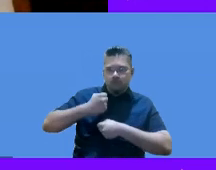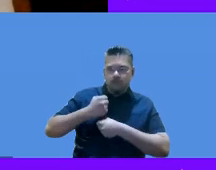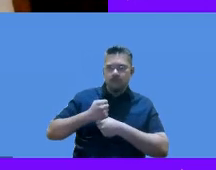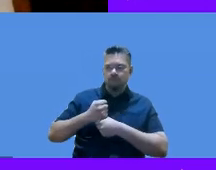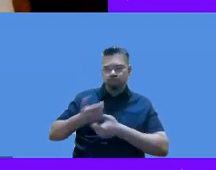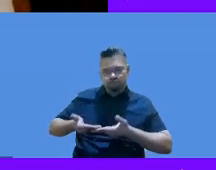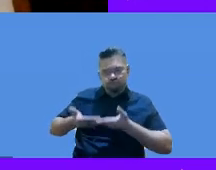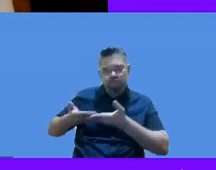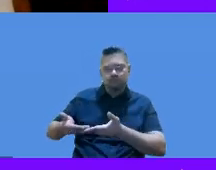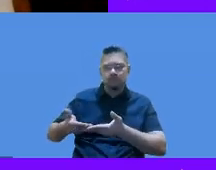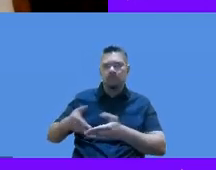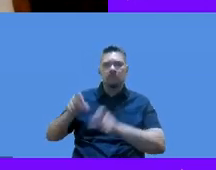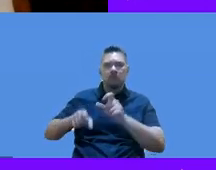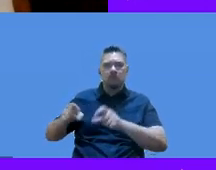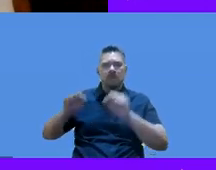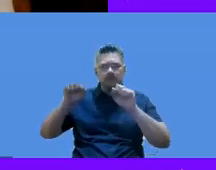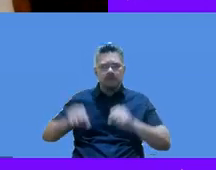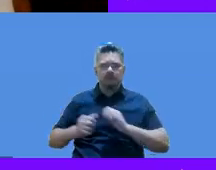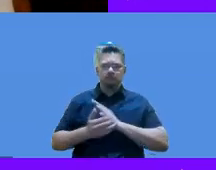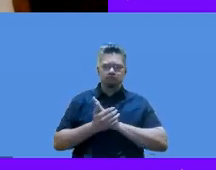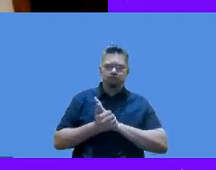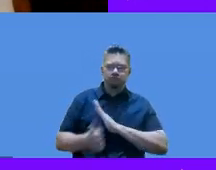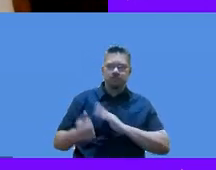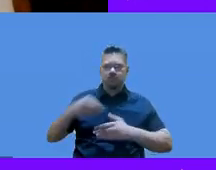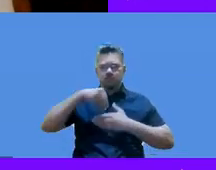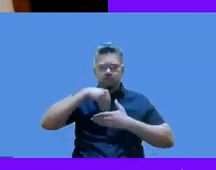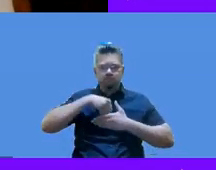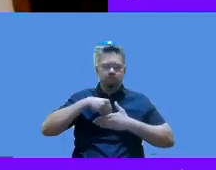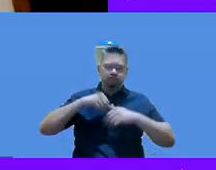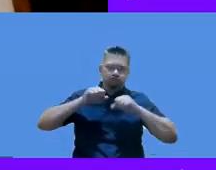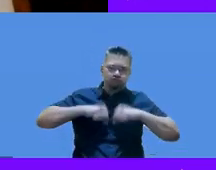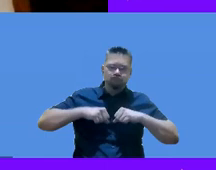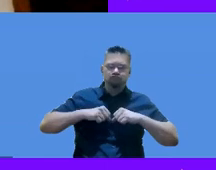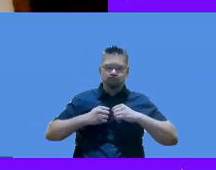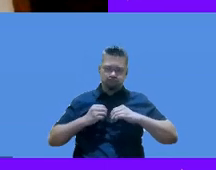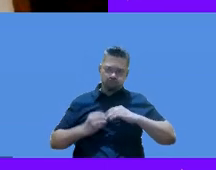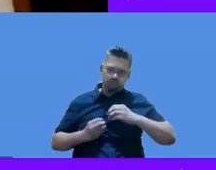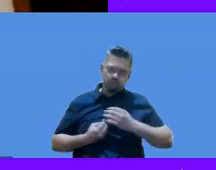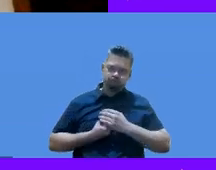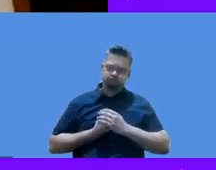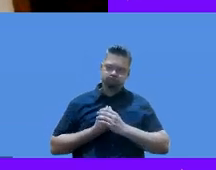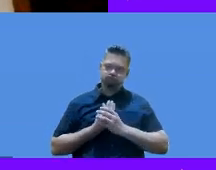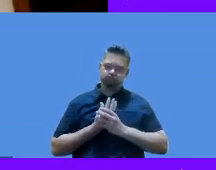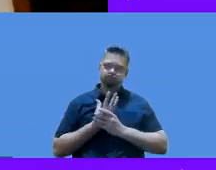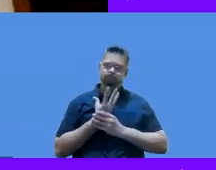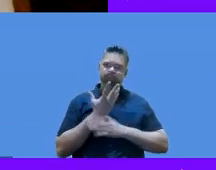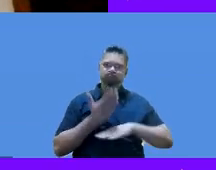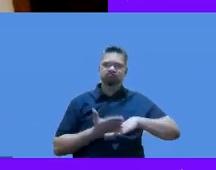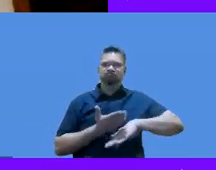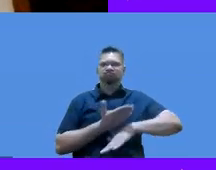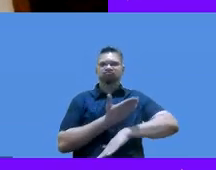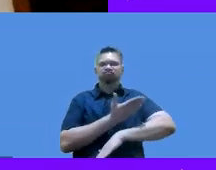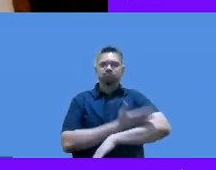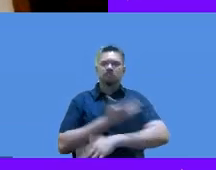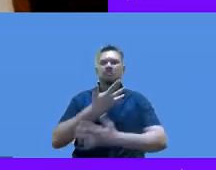potential and contribute positively to their nations. Investing in adolescent well-being can contribute to economic growth